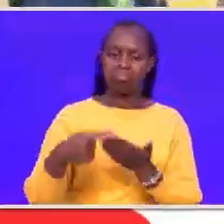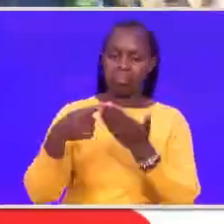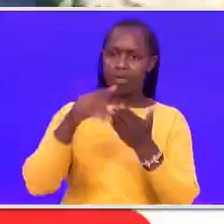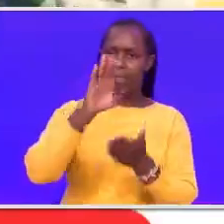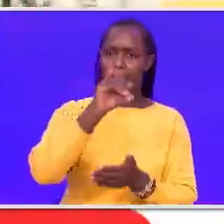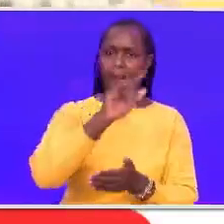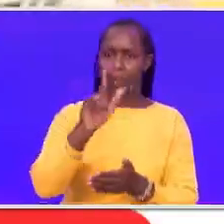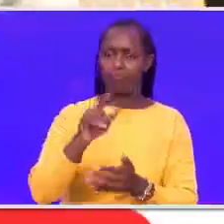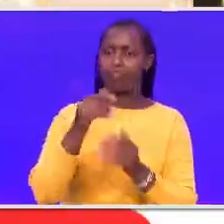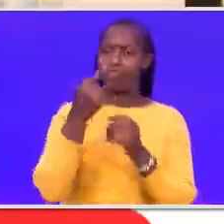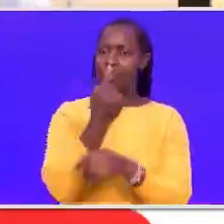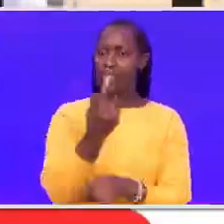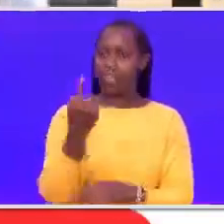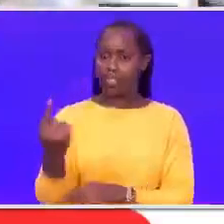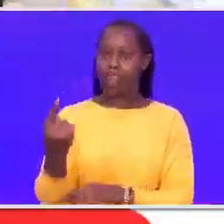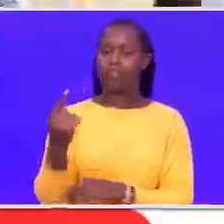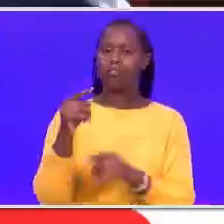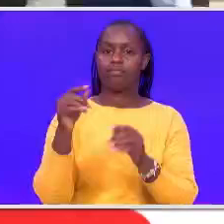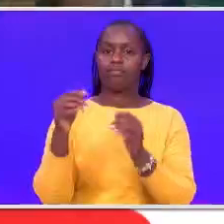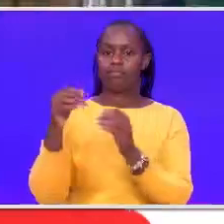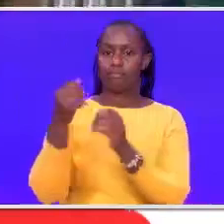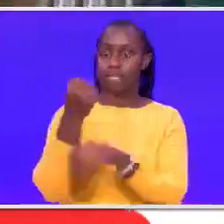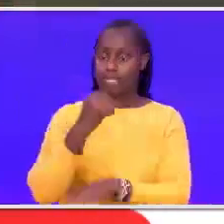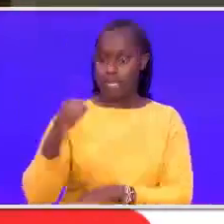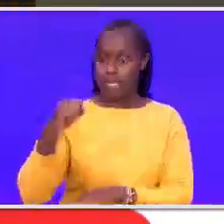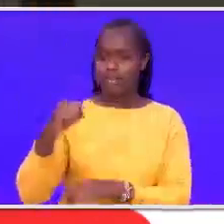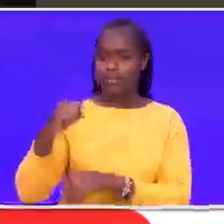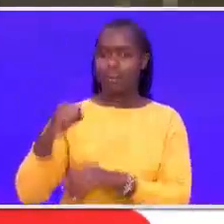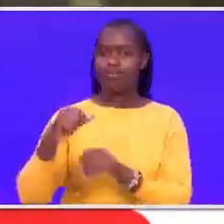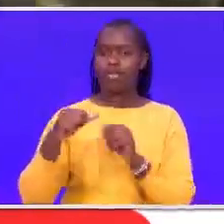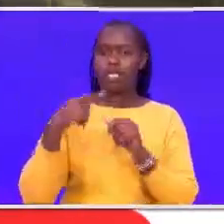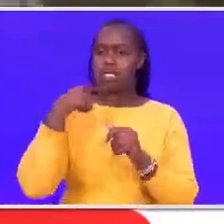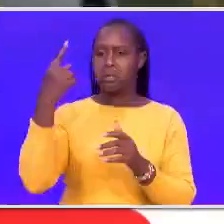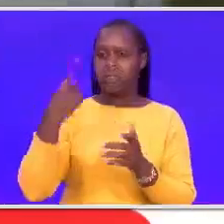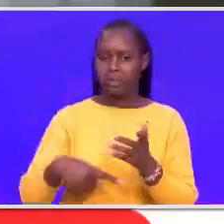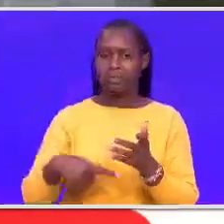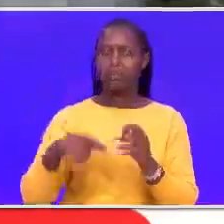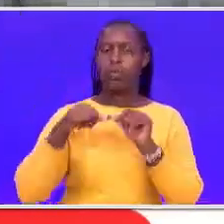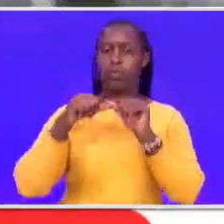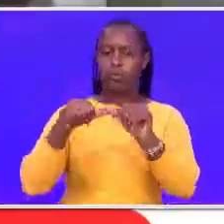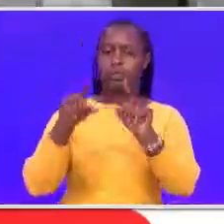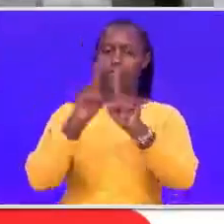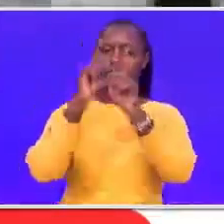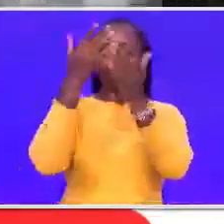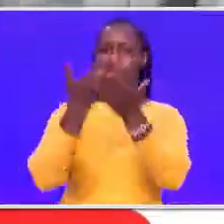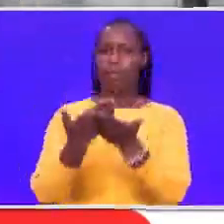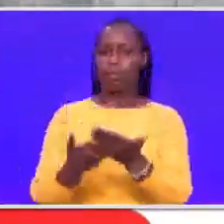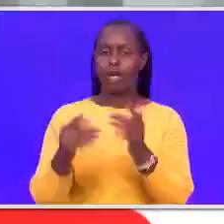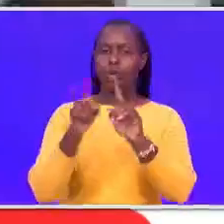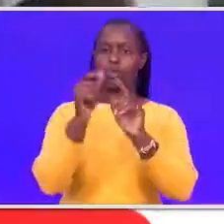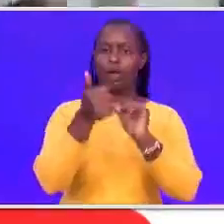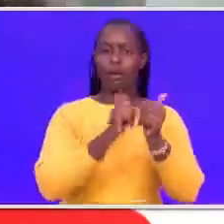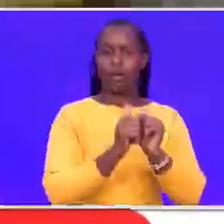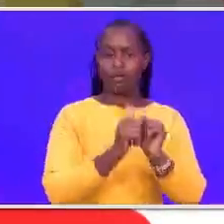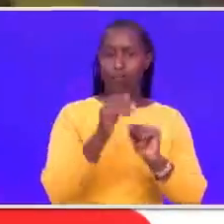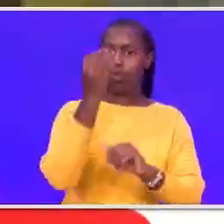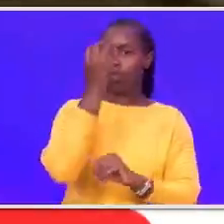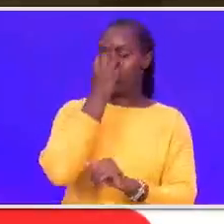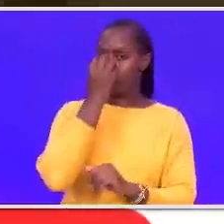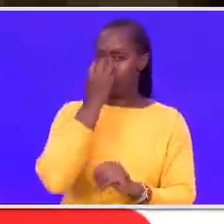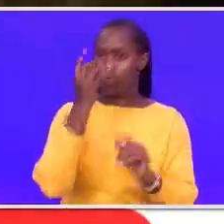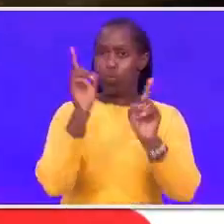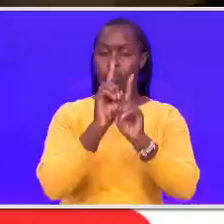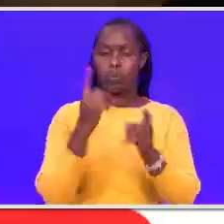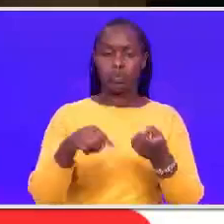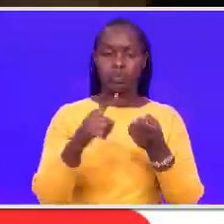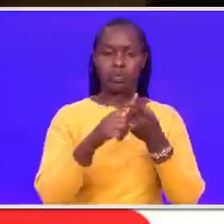each side maintaining their stand on proposals and amendments. On this one, President Ruto was quick to enumerate the roles